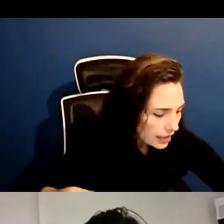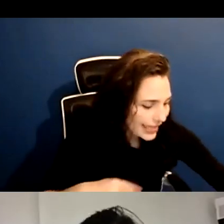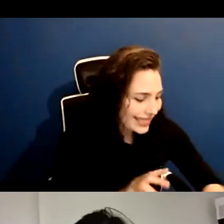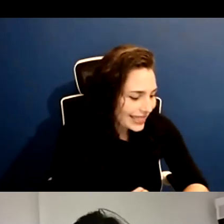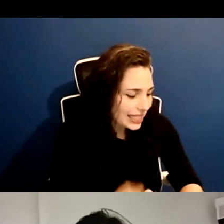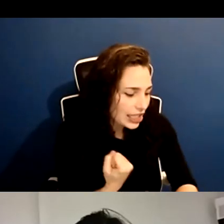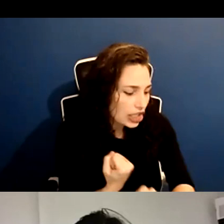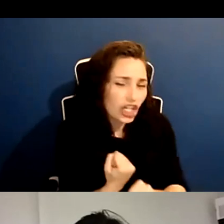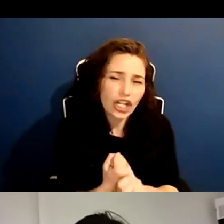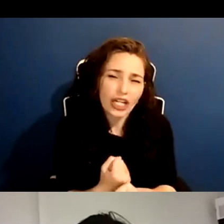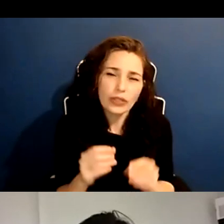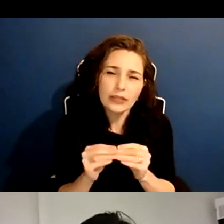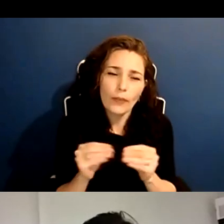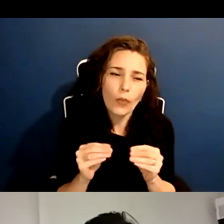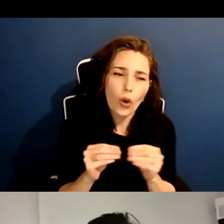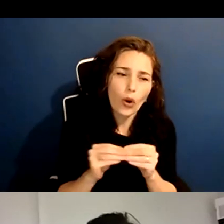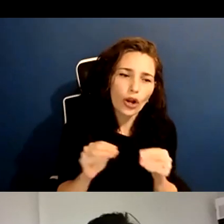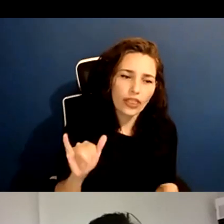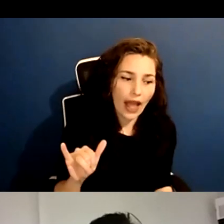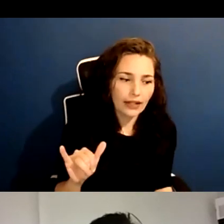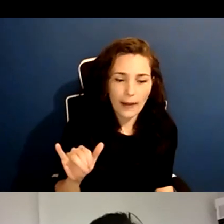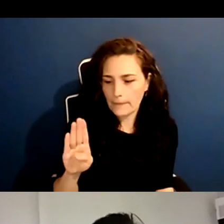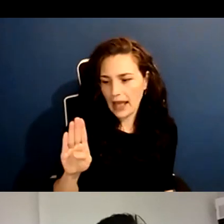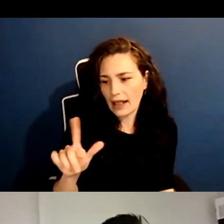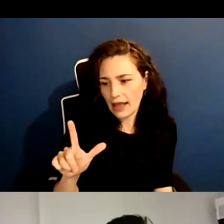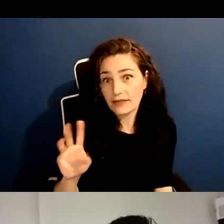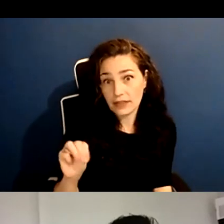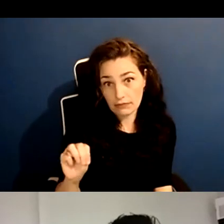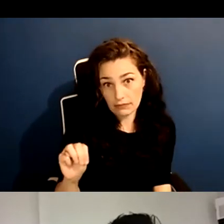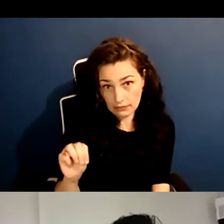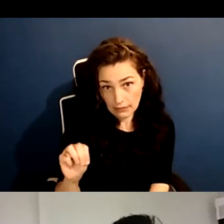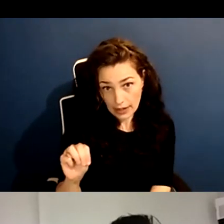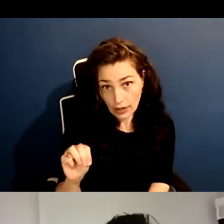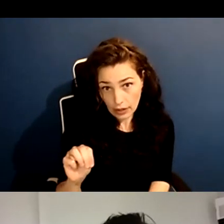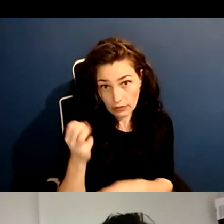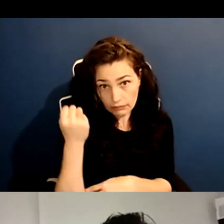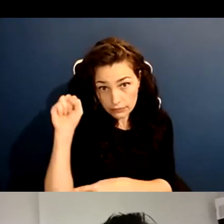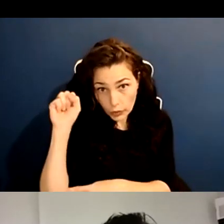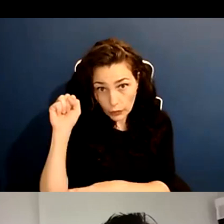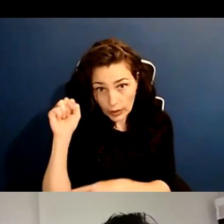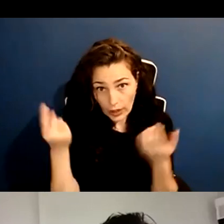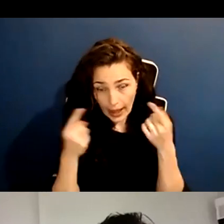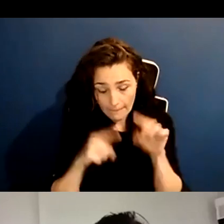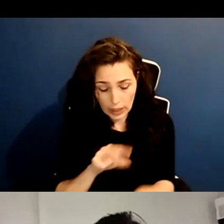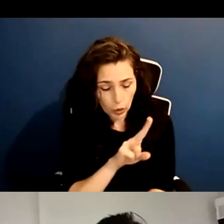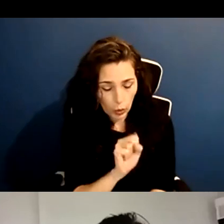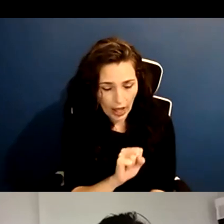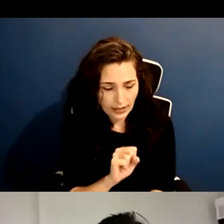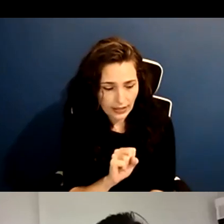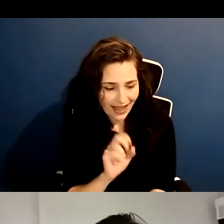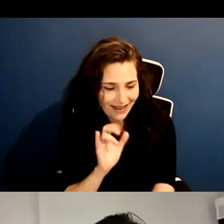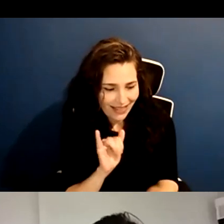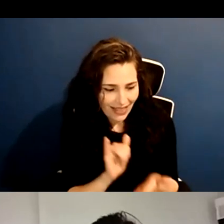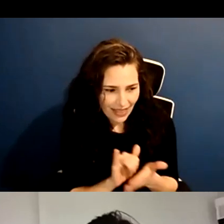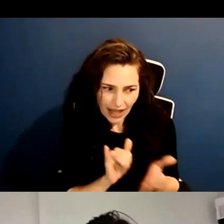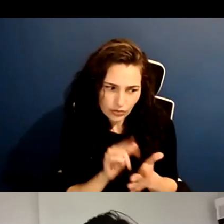the zeitgeist, it was the Black Lives Matter movement in the US that really I think has had such